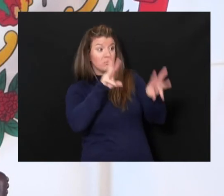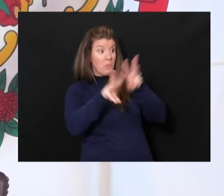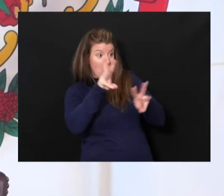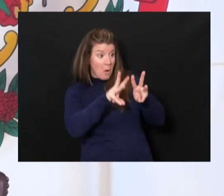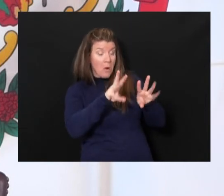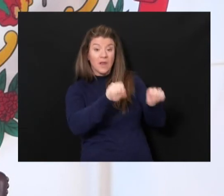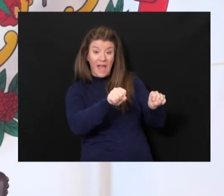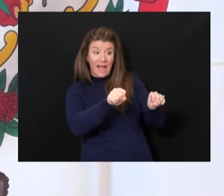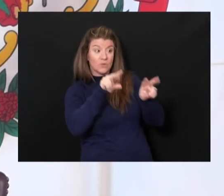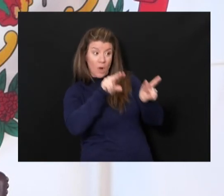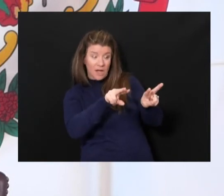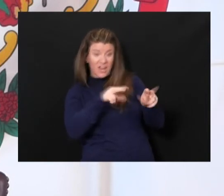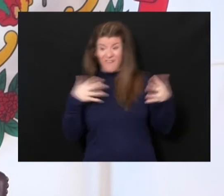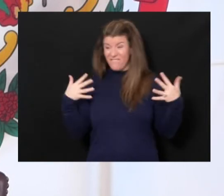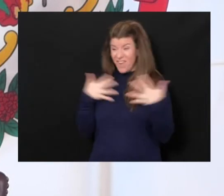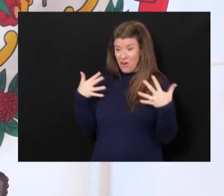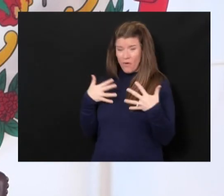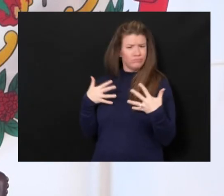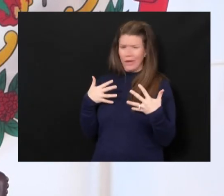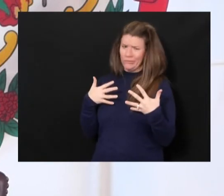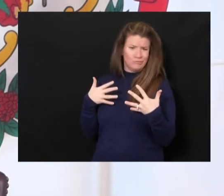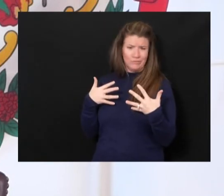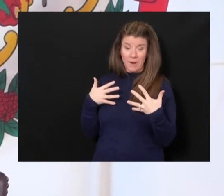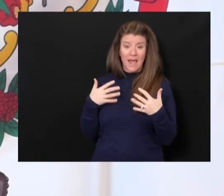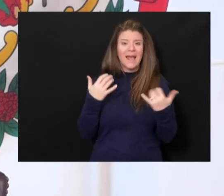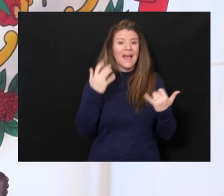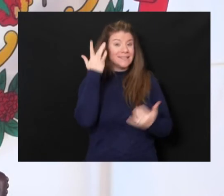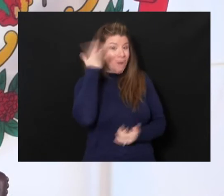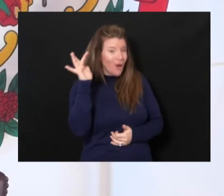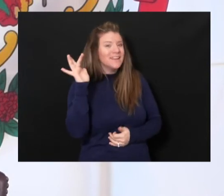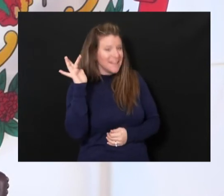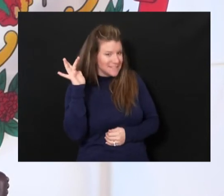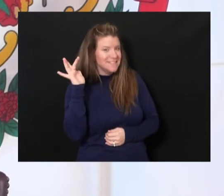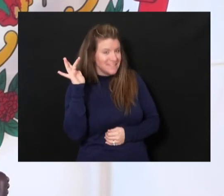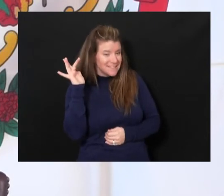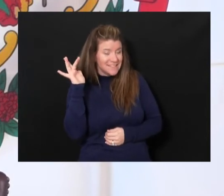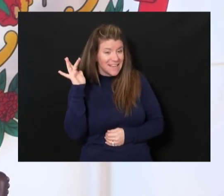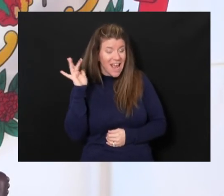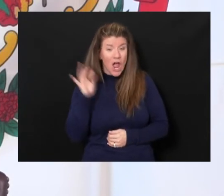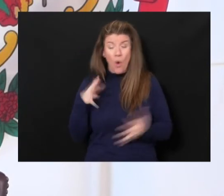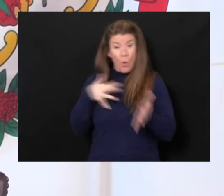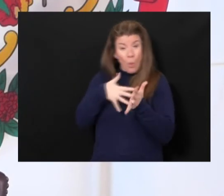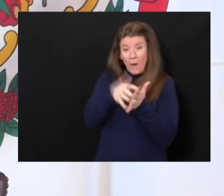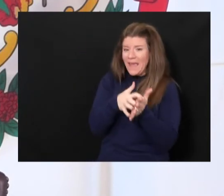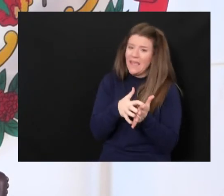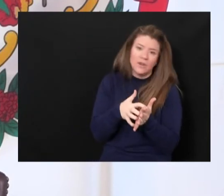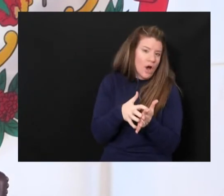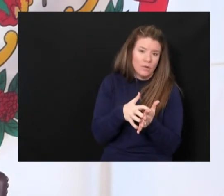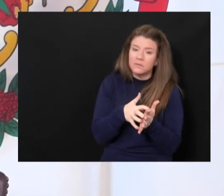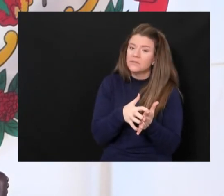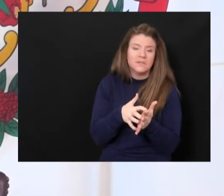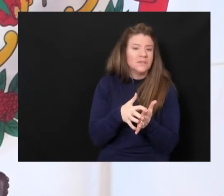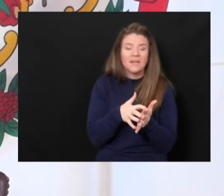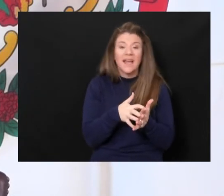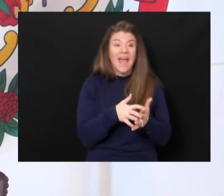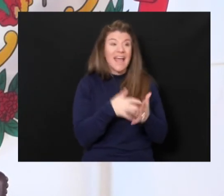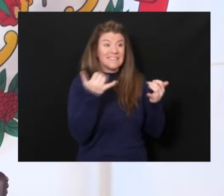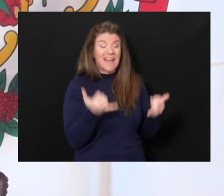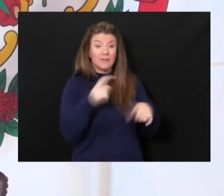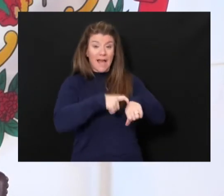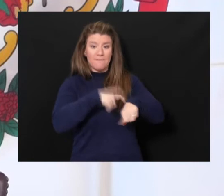time to be fearful. It's a time to be smart. It's not a time to be weak. It's a time to be West